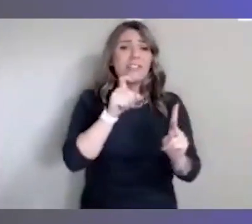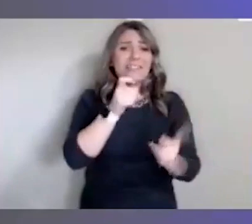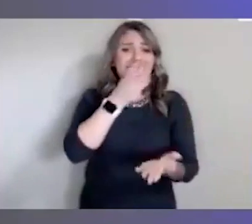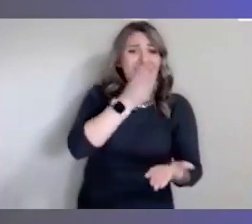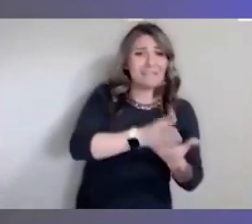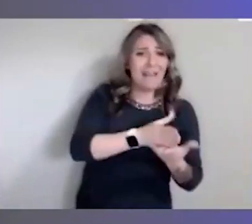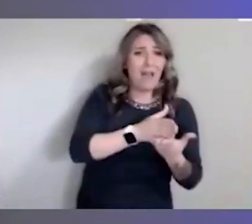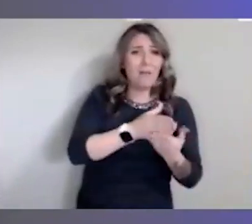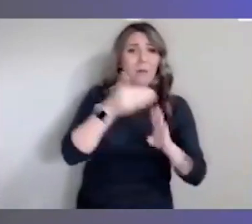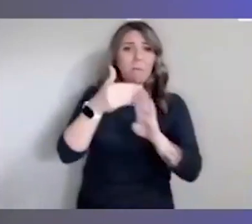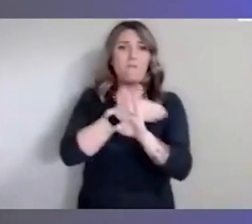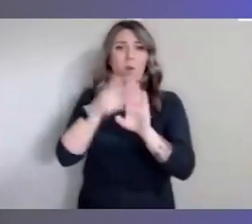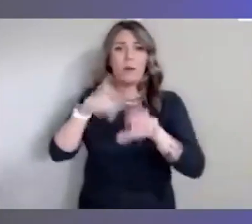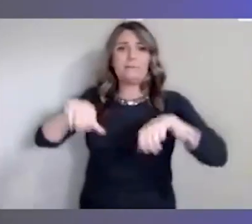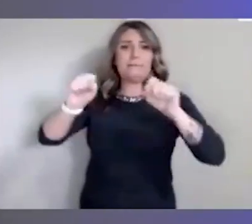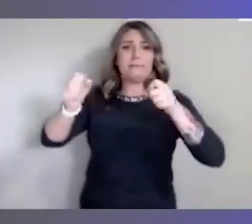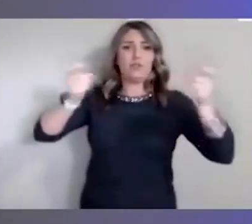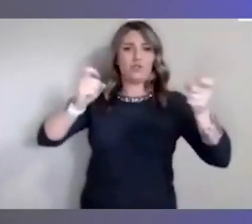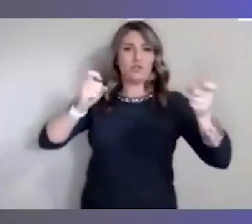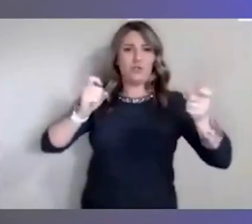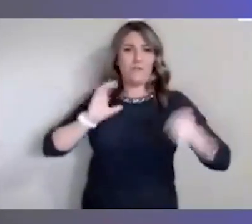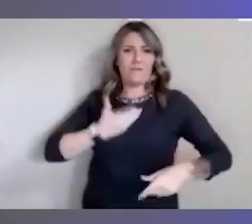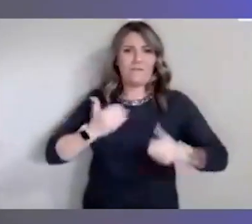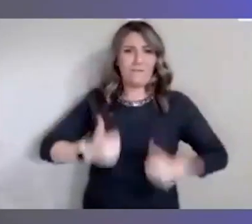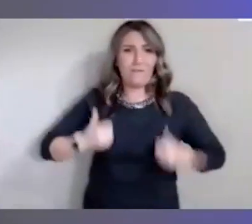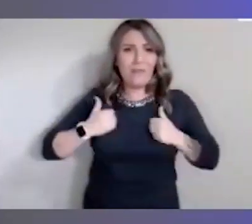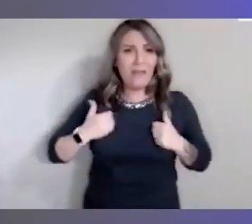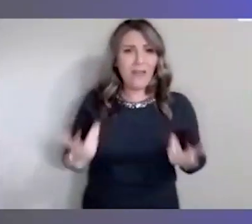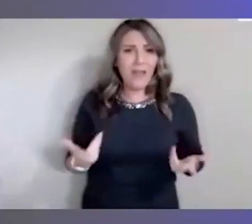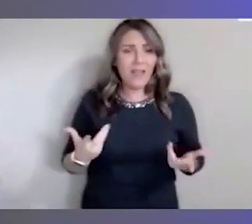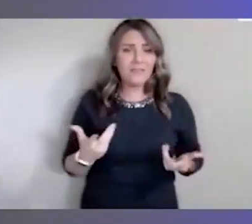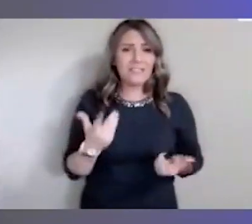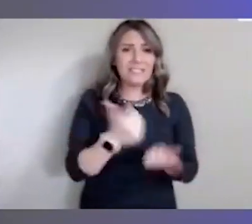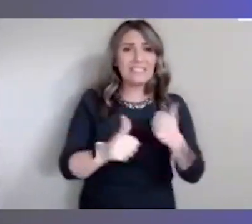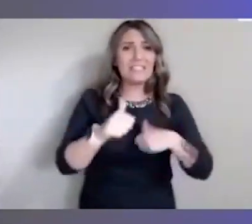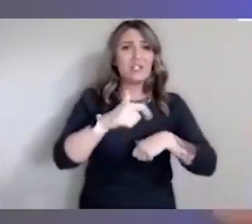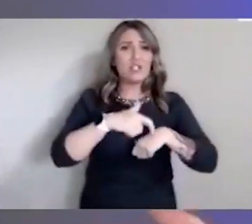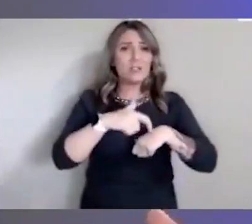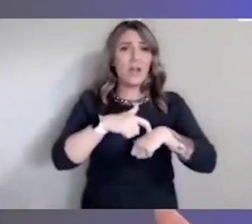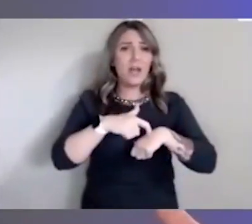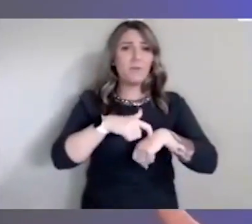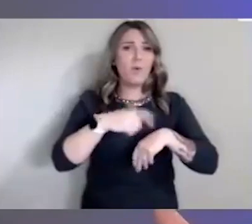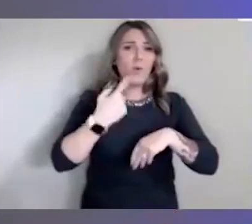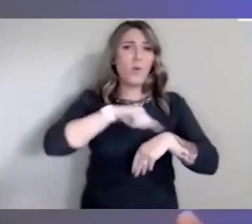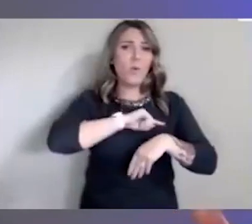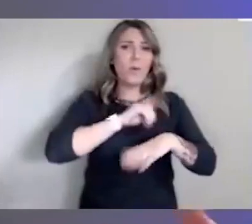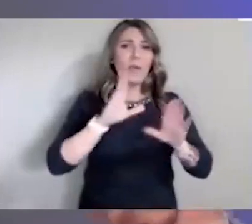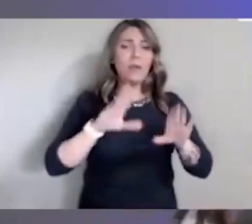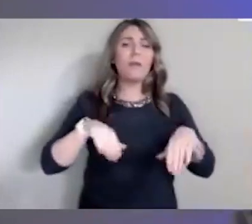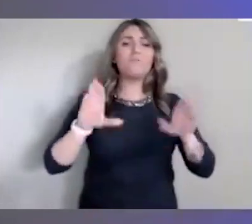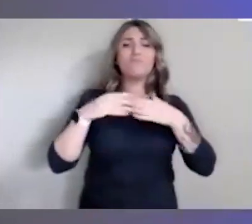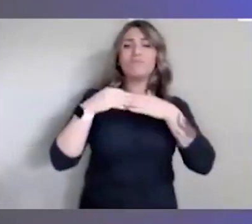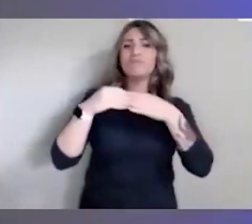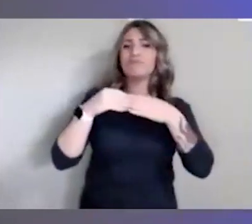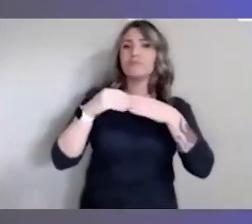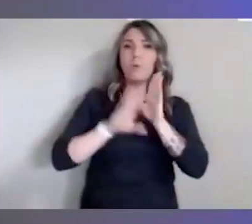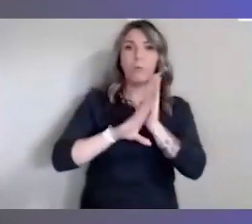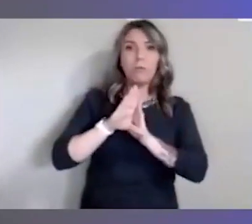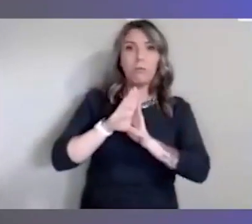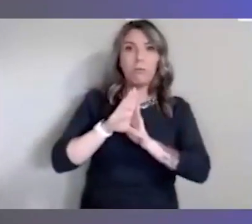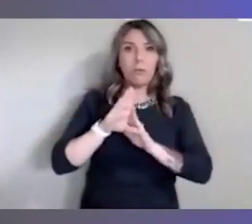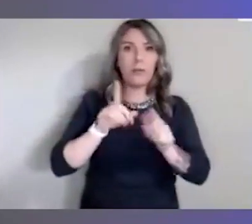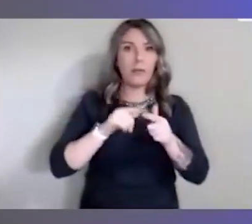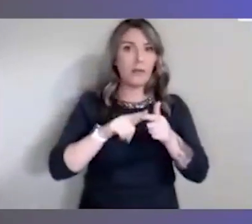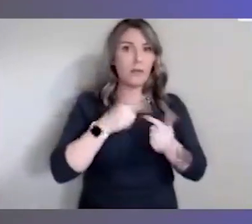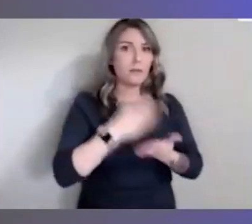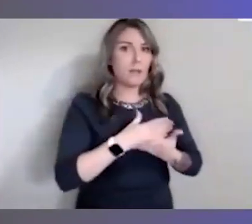us. And every time we gave the virus oxygen, it would flame up. When we took the oxygen away,